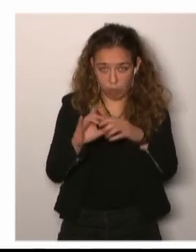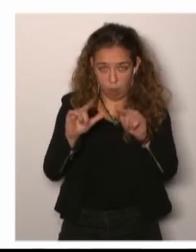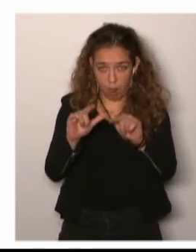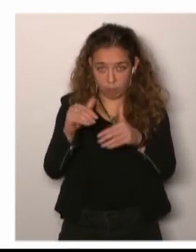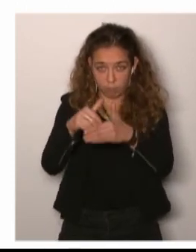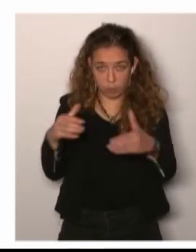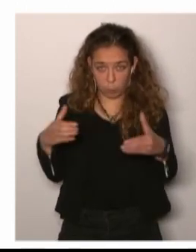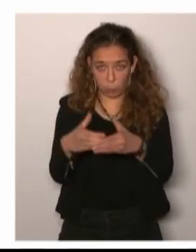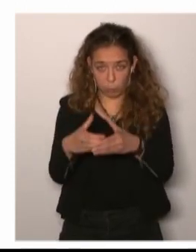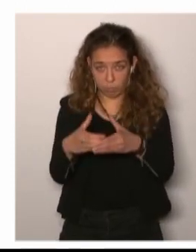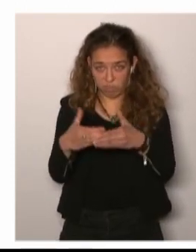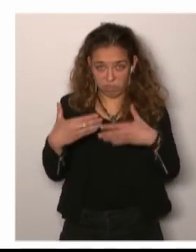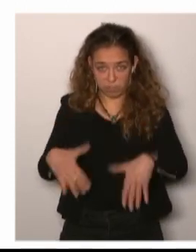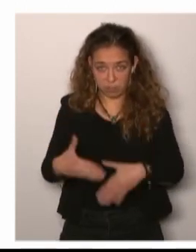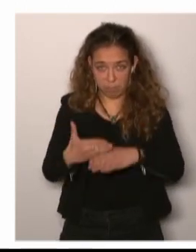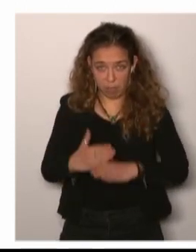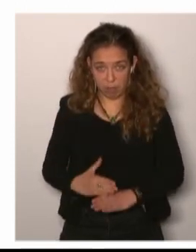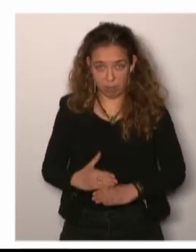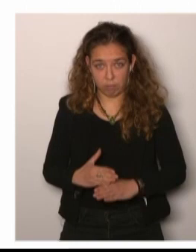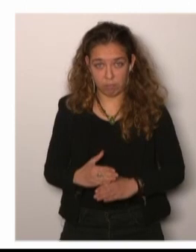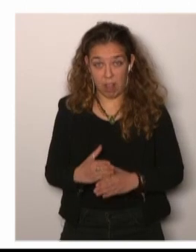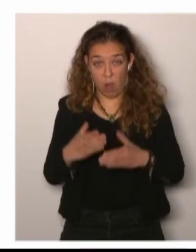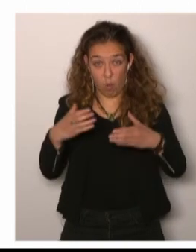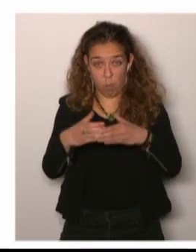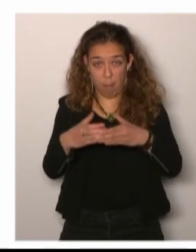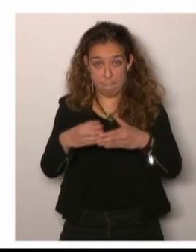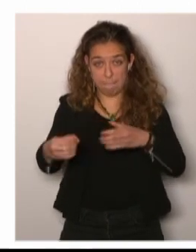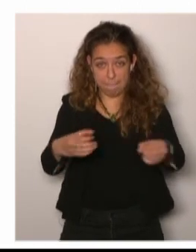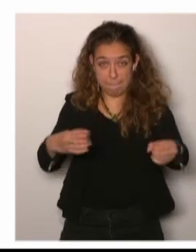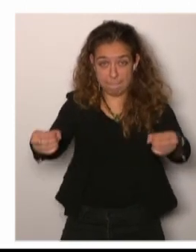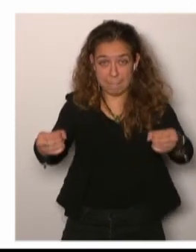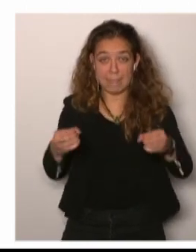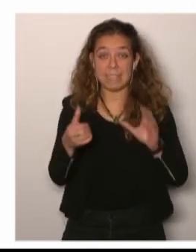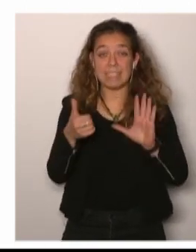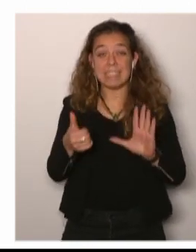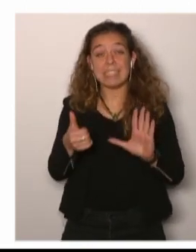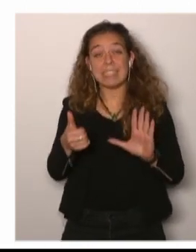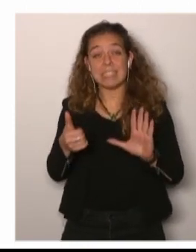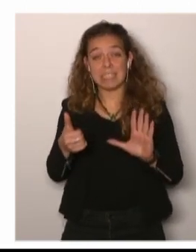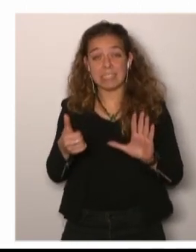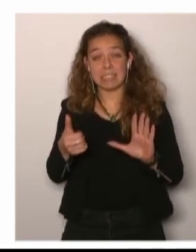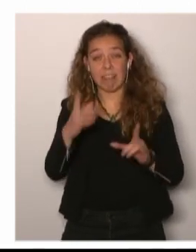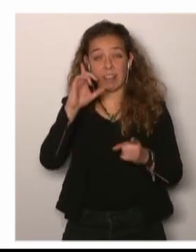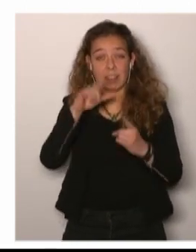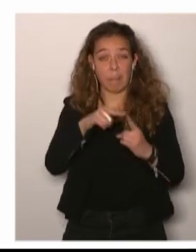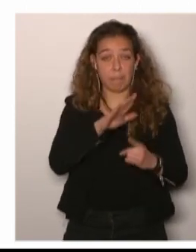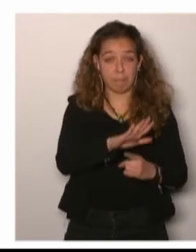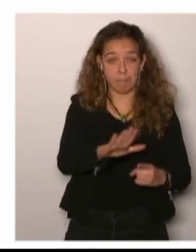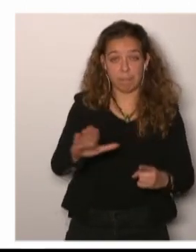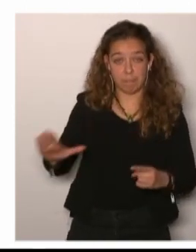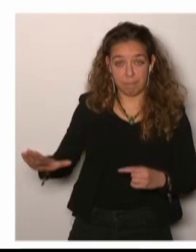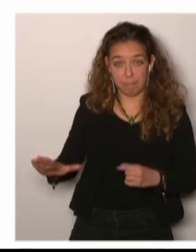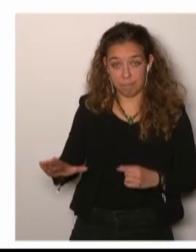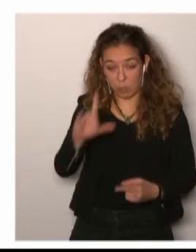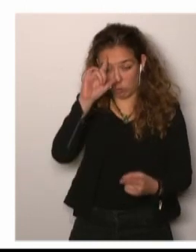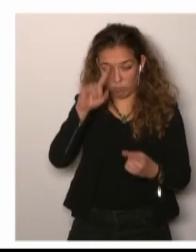have already been developed 6 thematic groups, subgroups, to focus on the implementation of